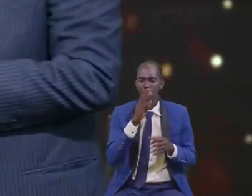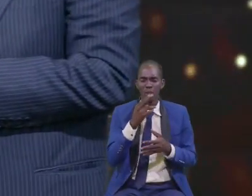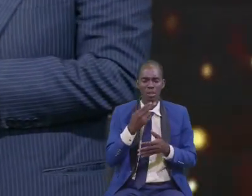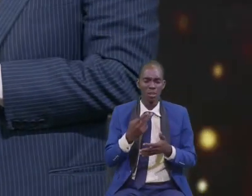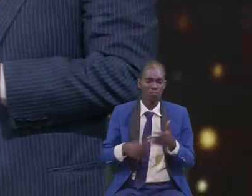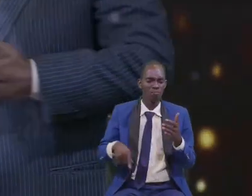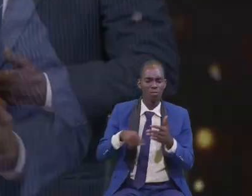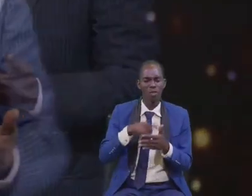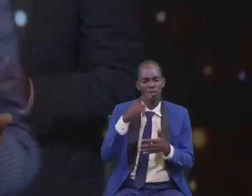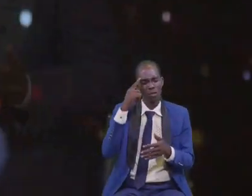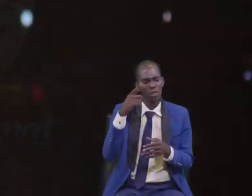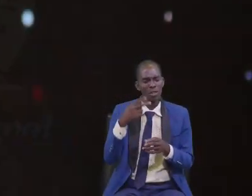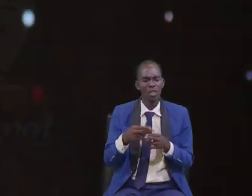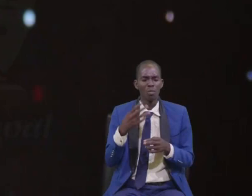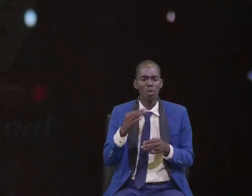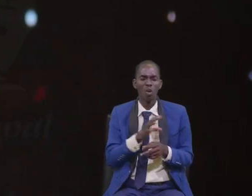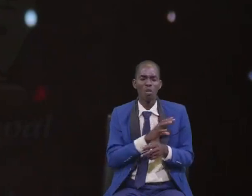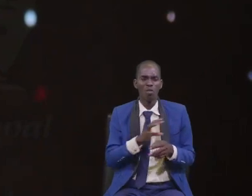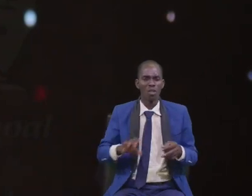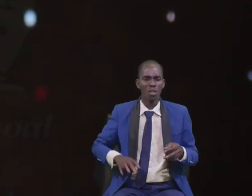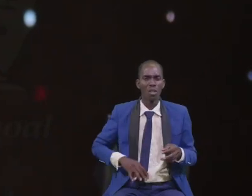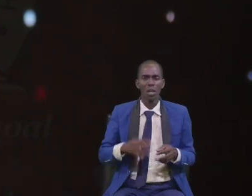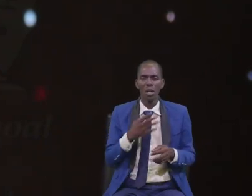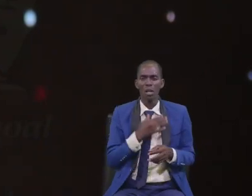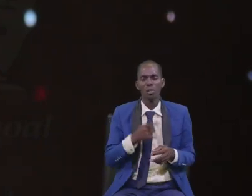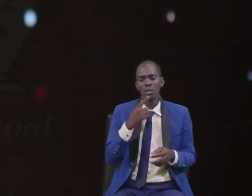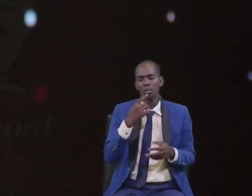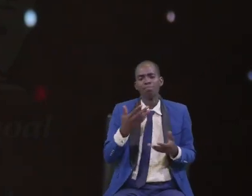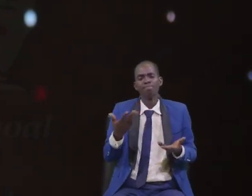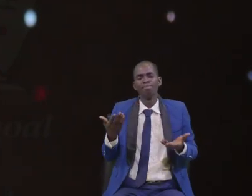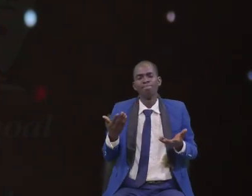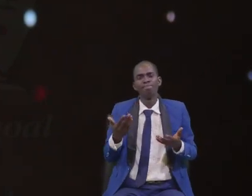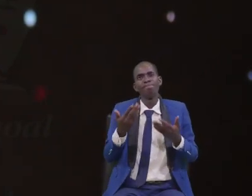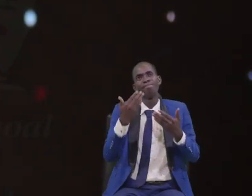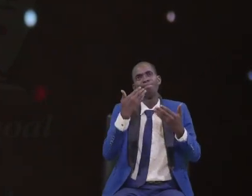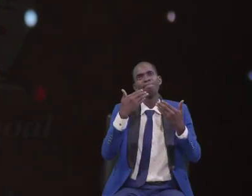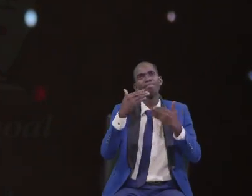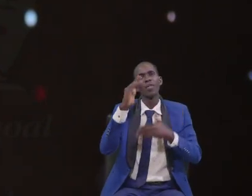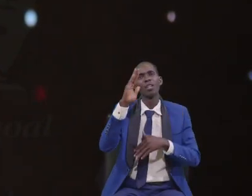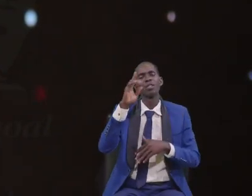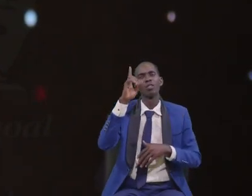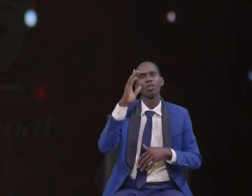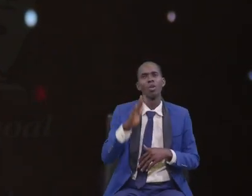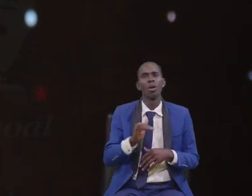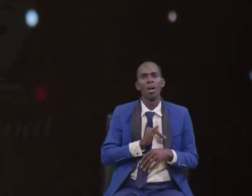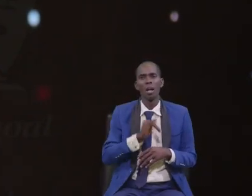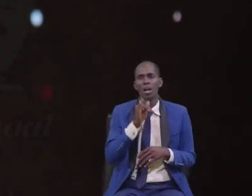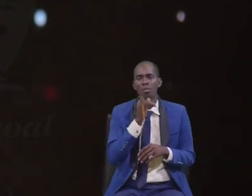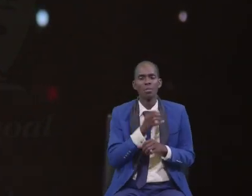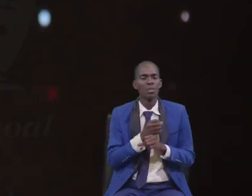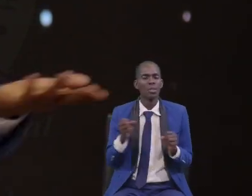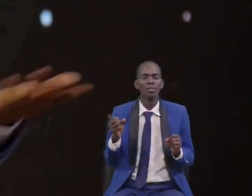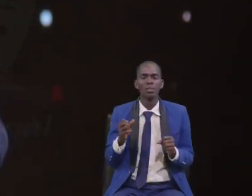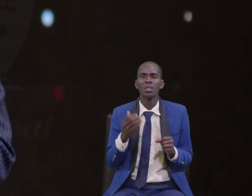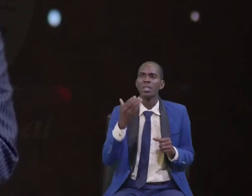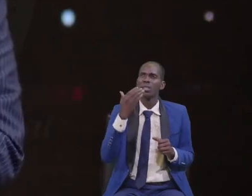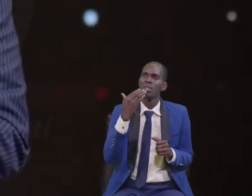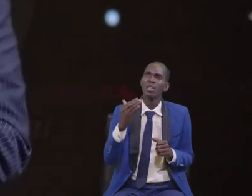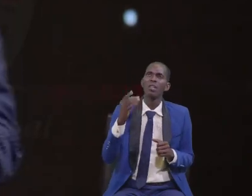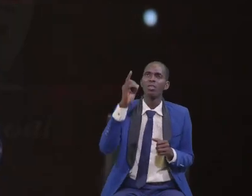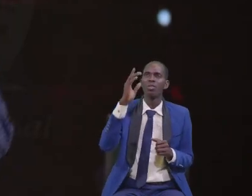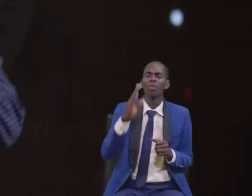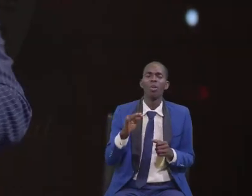of Christ, you're saying, I thank God I'm saved. I thank God I'm living the victorious life. I thank